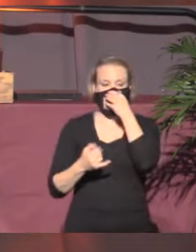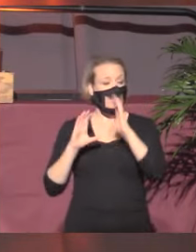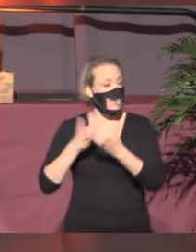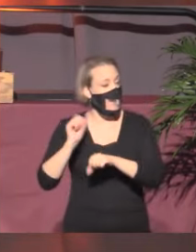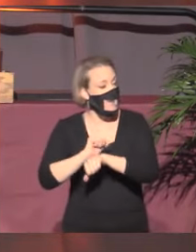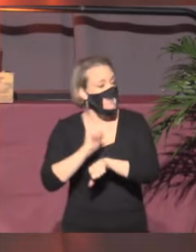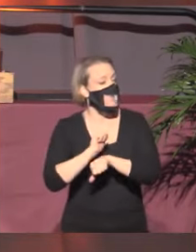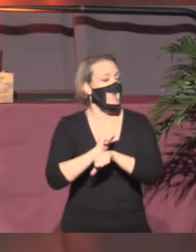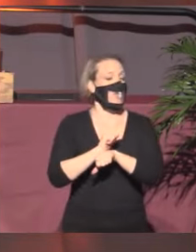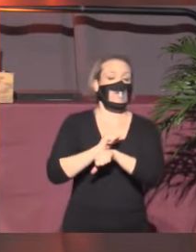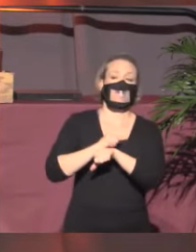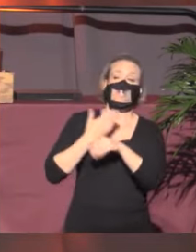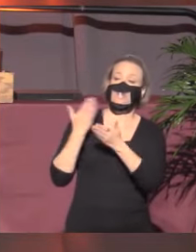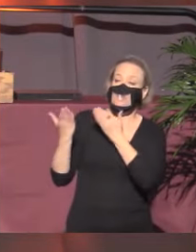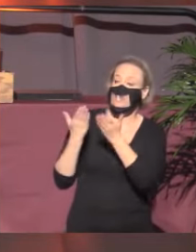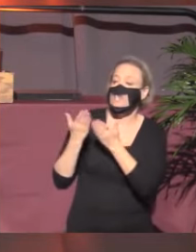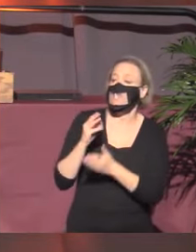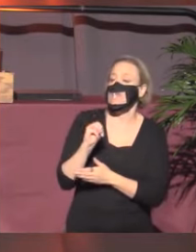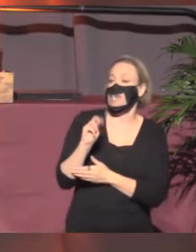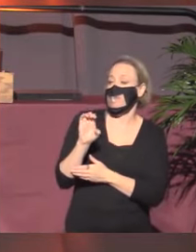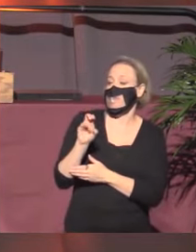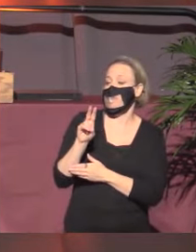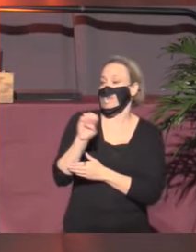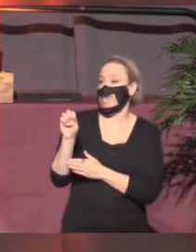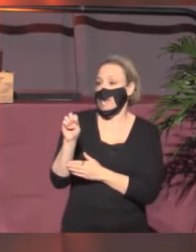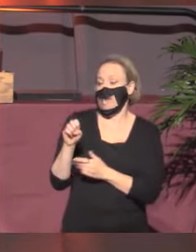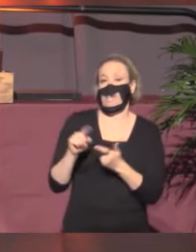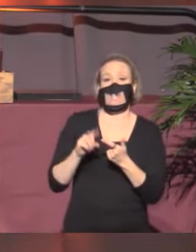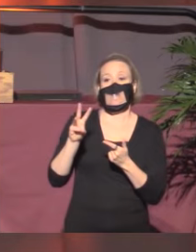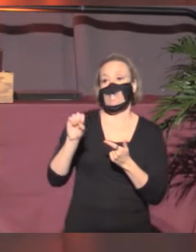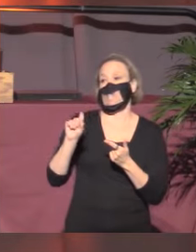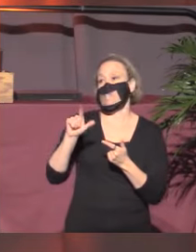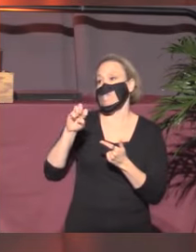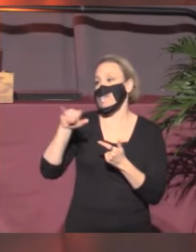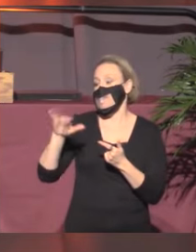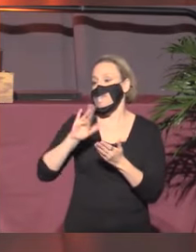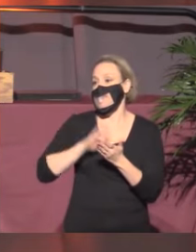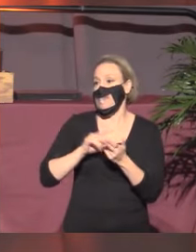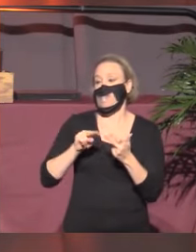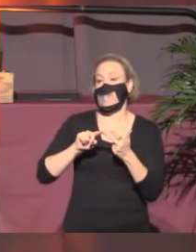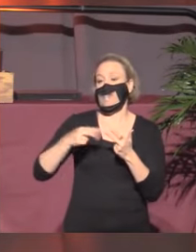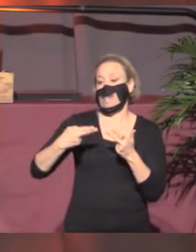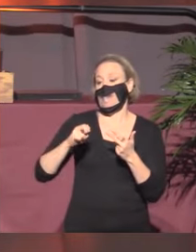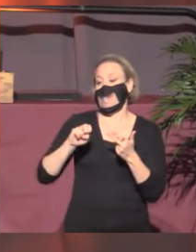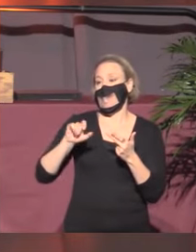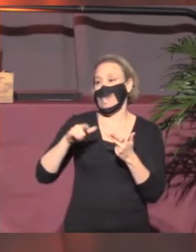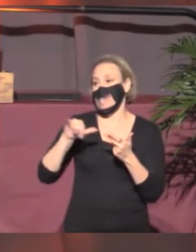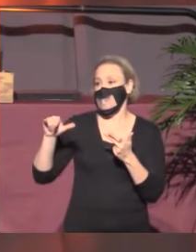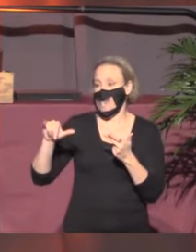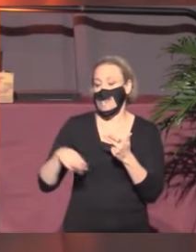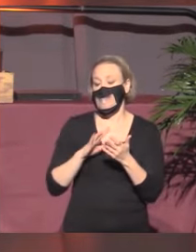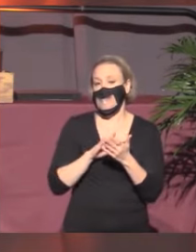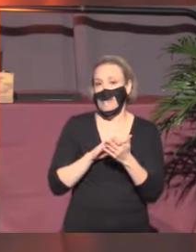gave, whether as a McVeigh, through the Wesley Center, the Hedgeman Center, as a student leader with Husk,